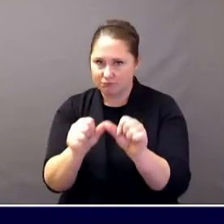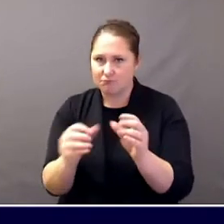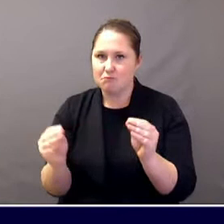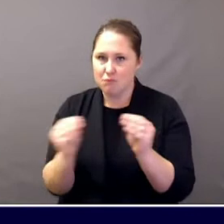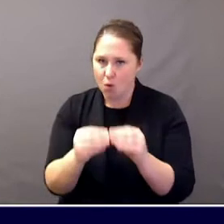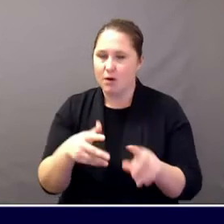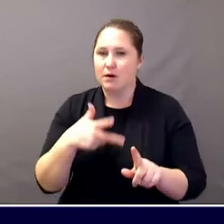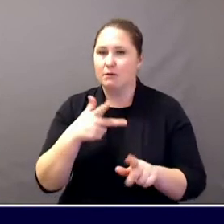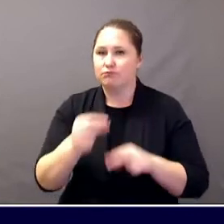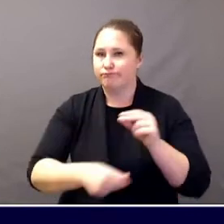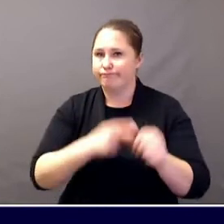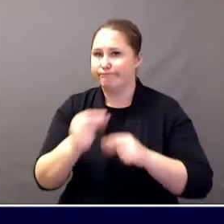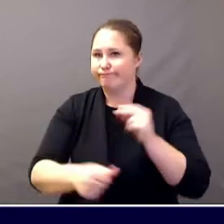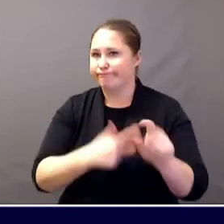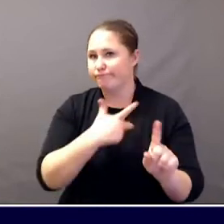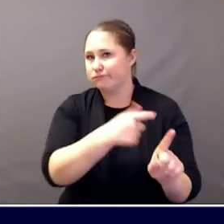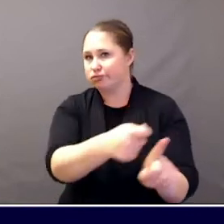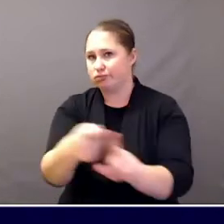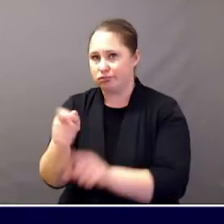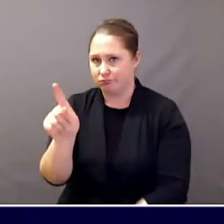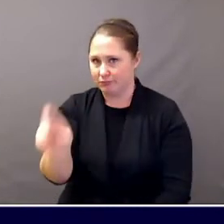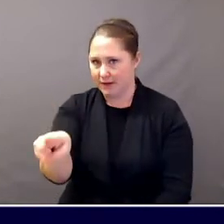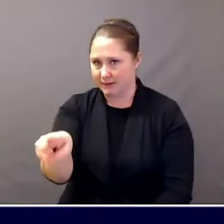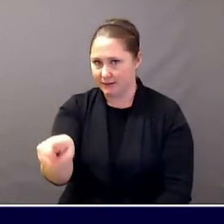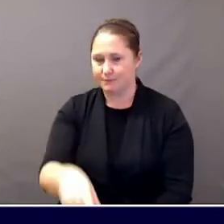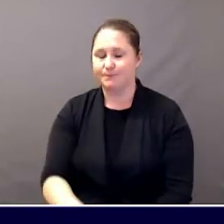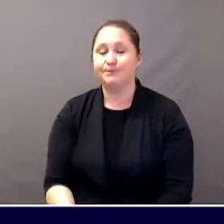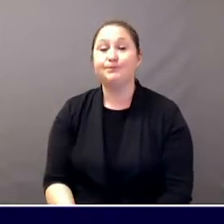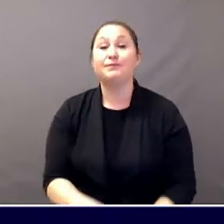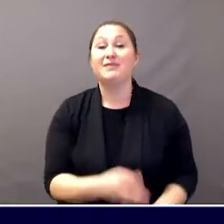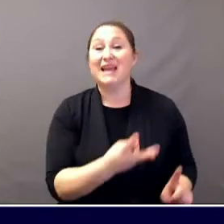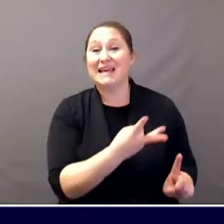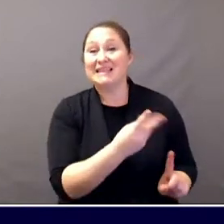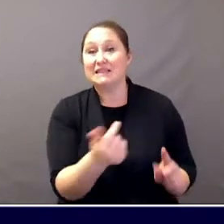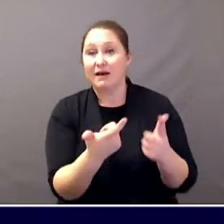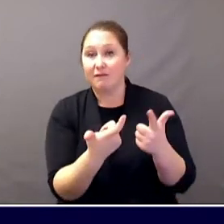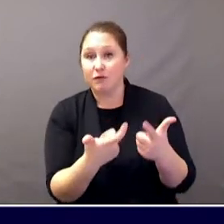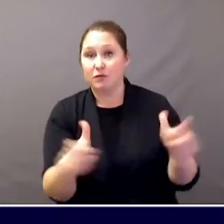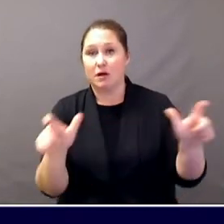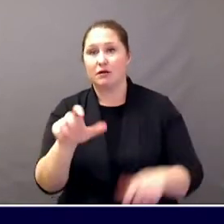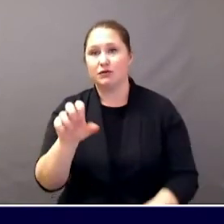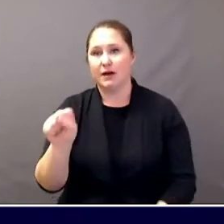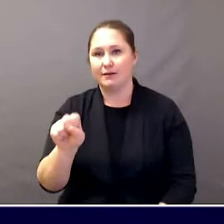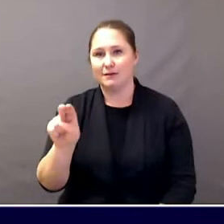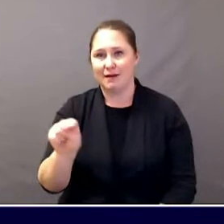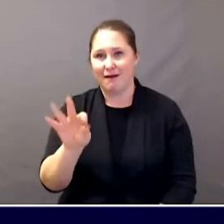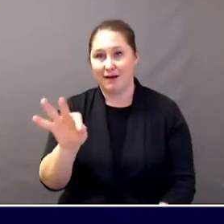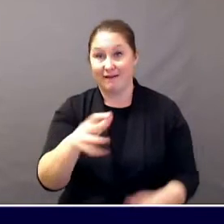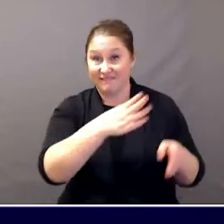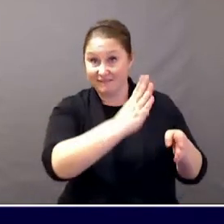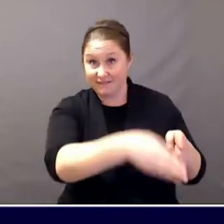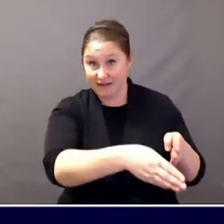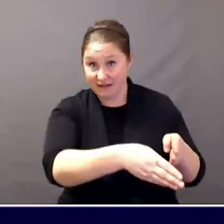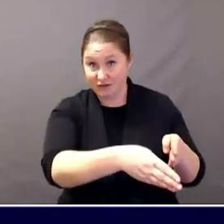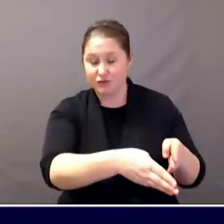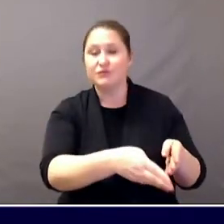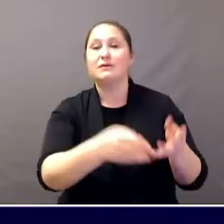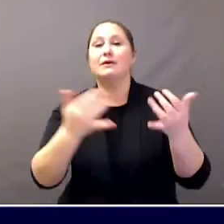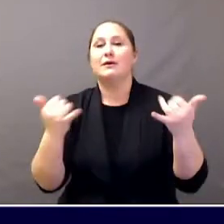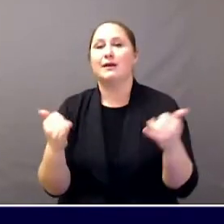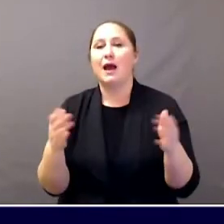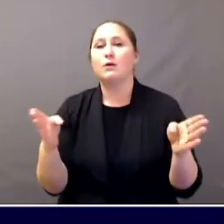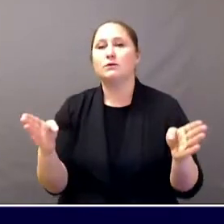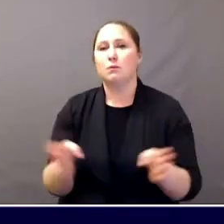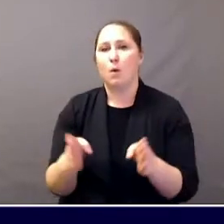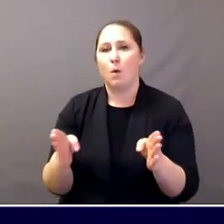a certain percentage of the larger skilled nursing facilities, the program now shifts to smaller facilities like